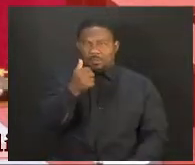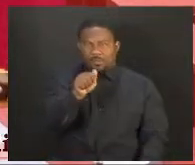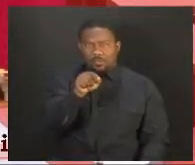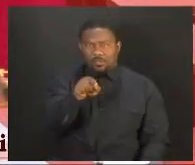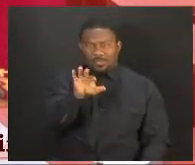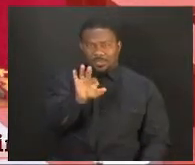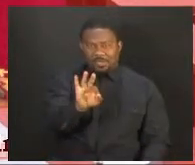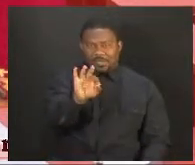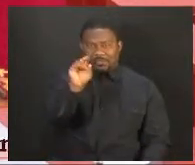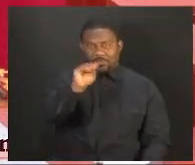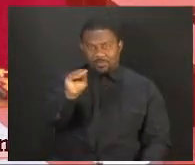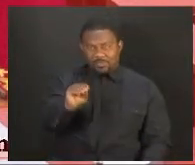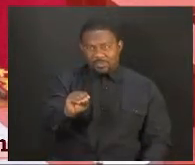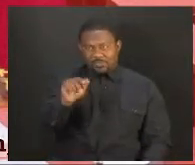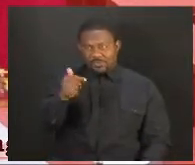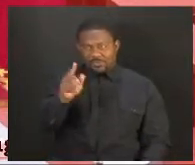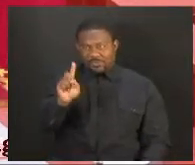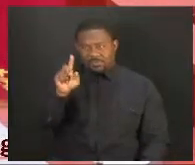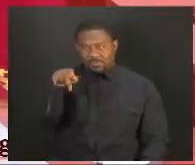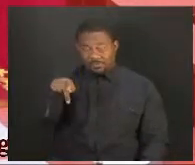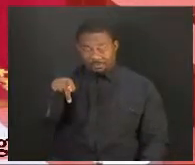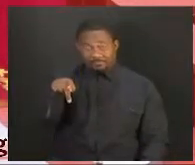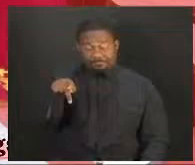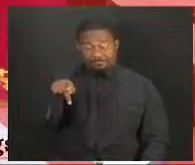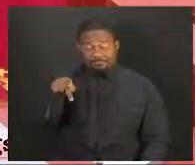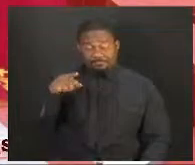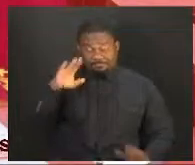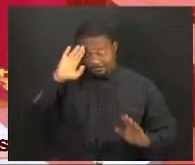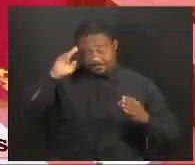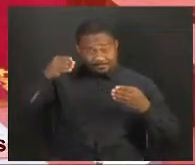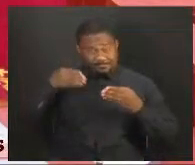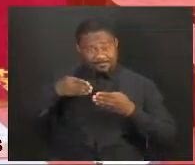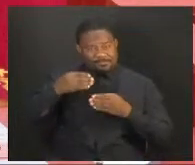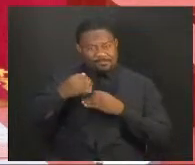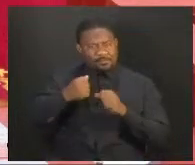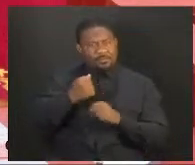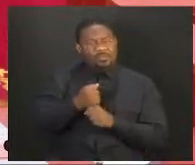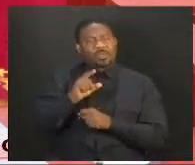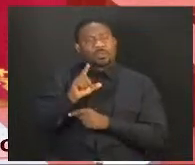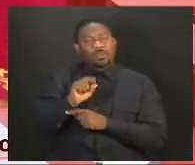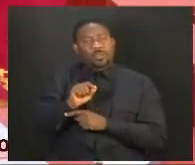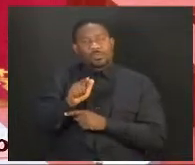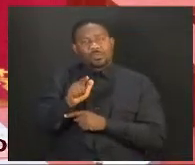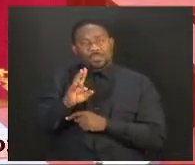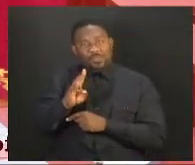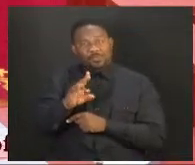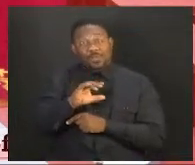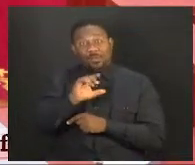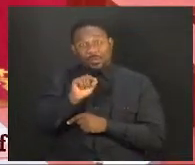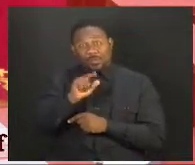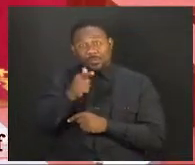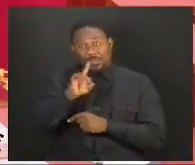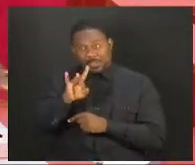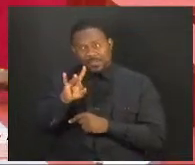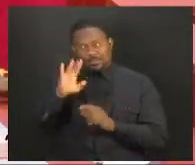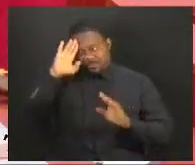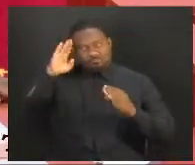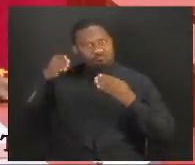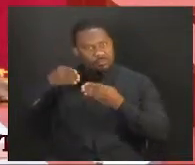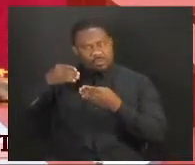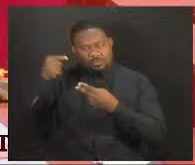10.9% of GDP, with heavy concentration again in the year 2027 and 2028. Again, Mr.